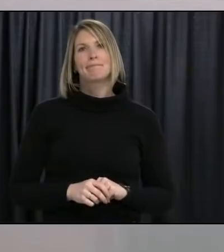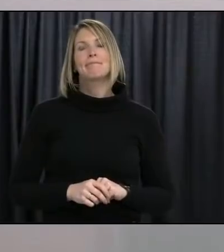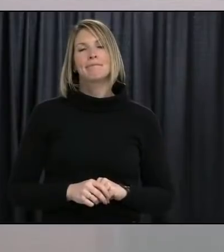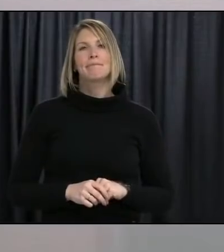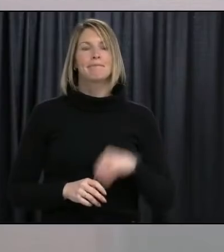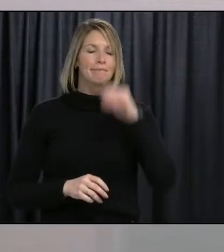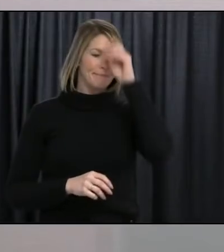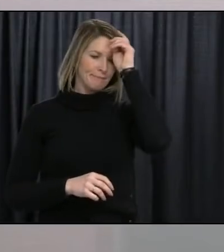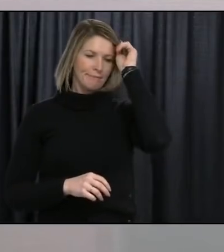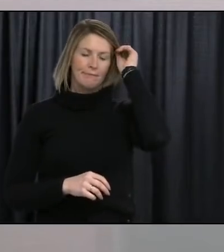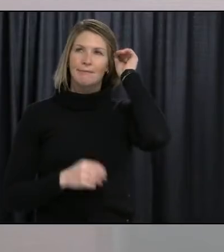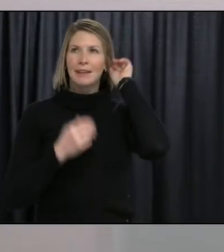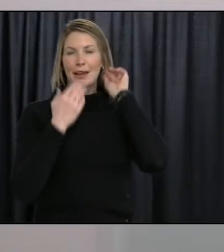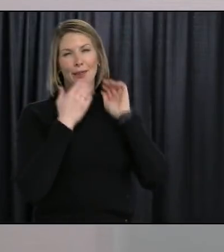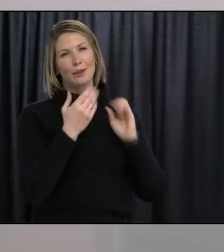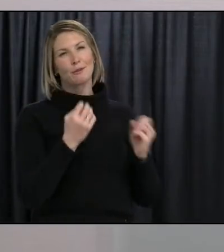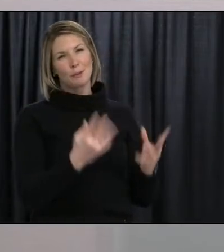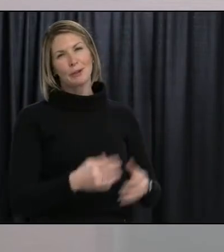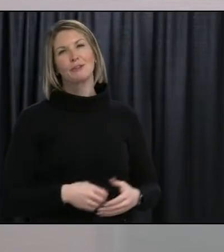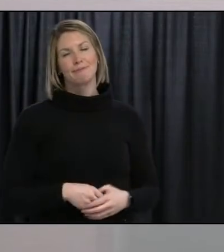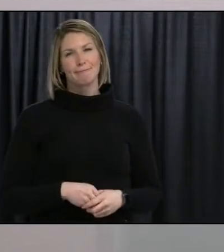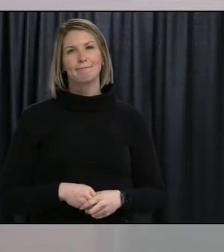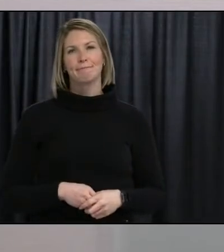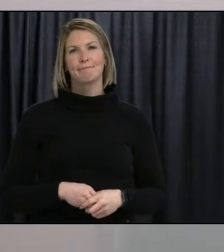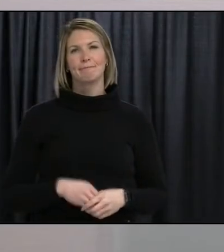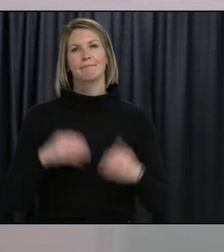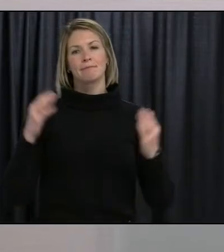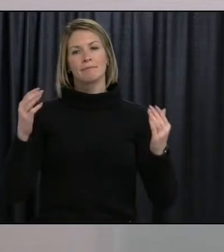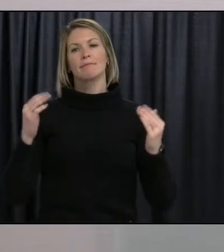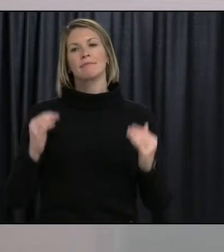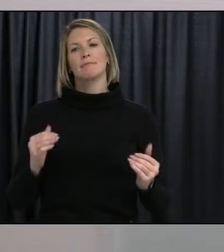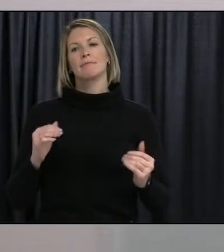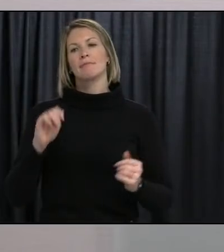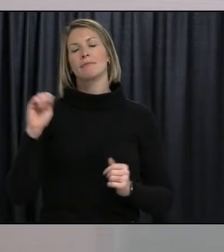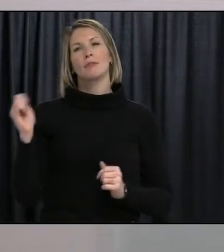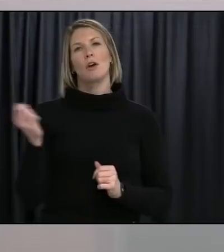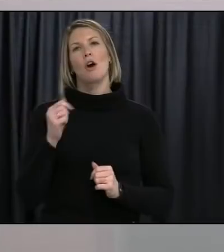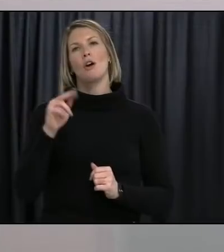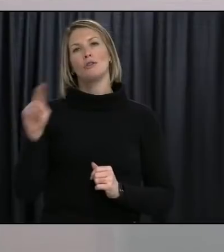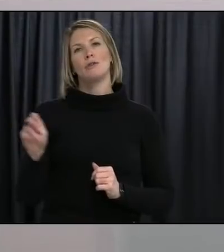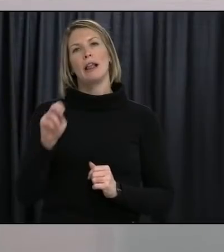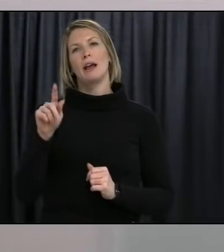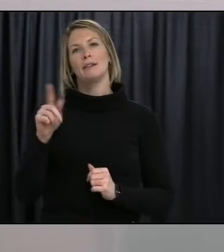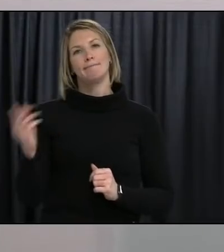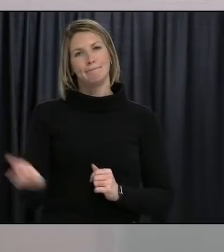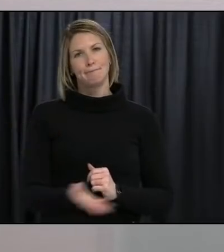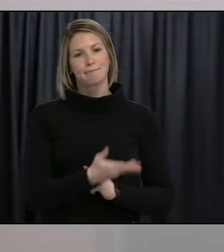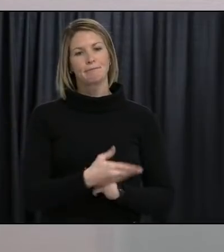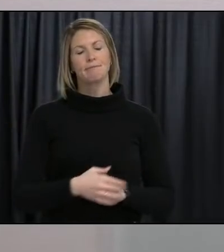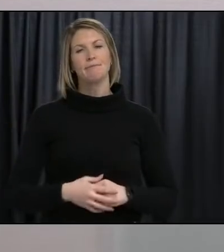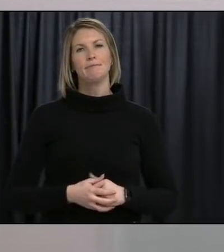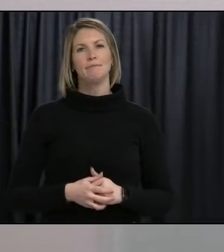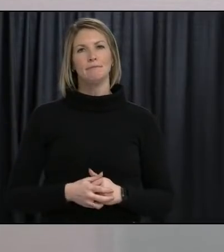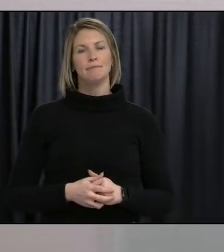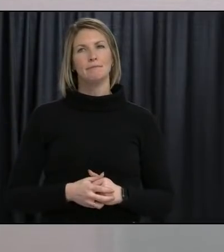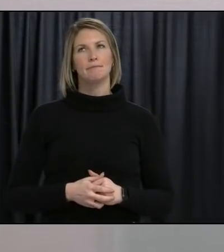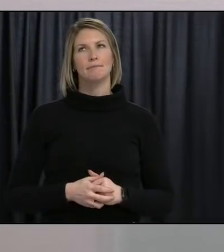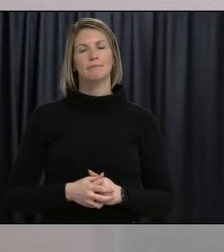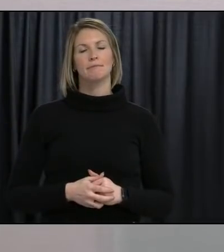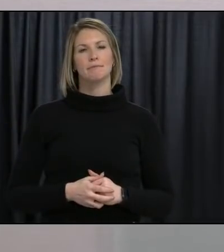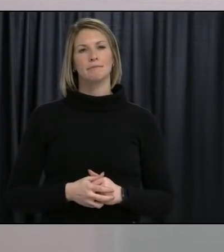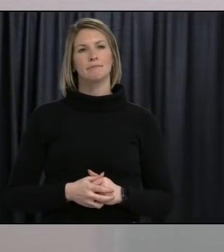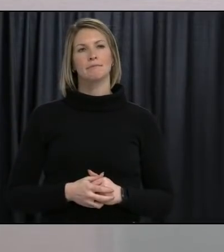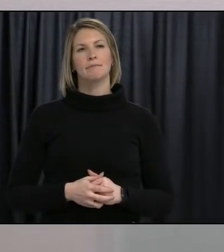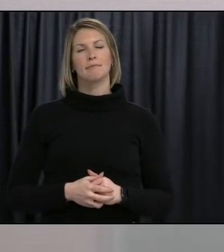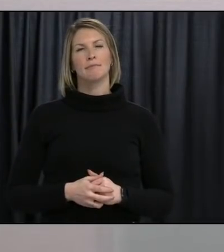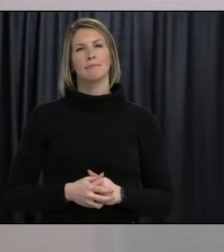Thank you very much. Our next questions are from Elizabeth Witt with All Newfoundland Labrador. Please go ahead. Thank you.